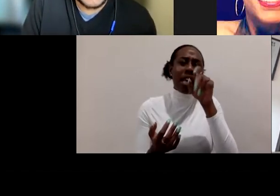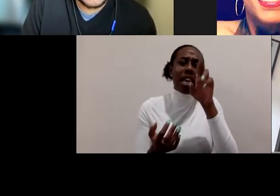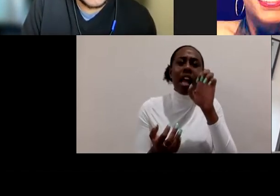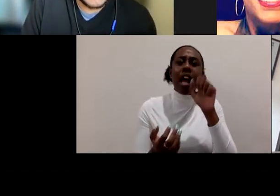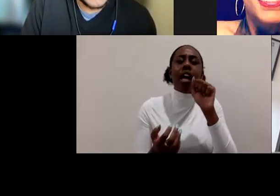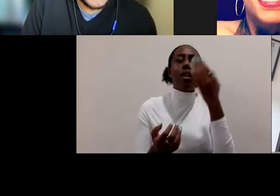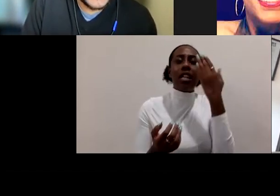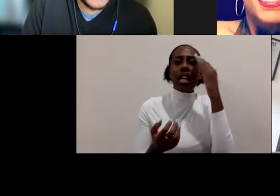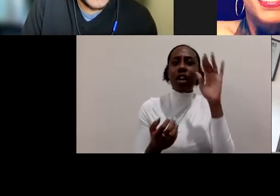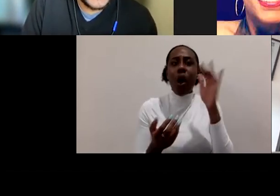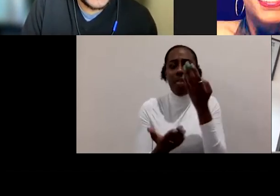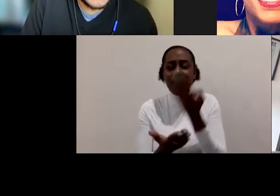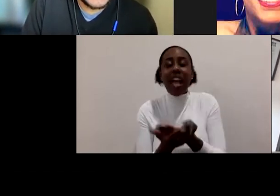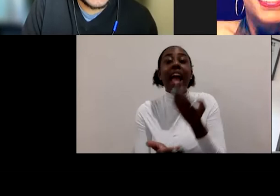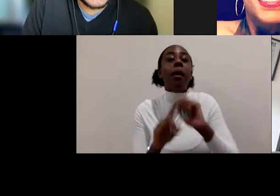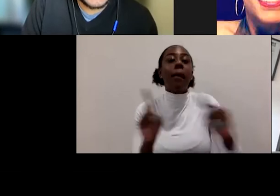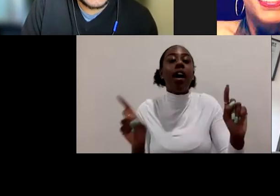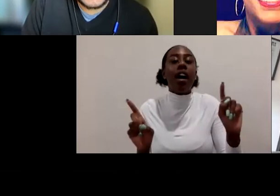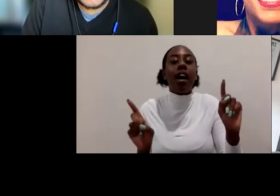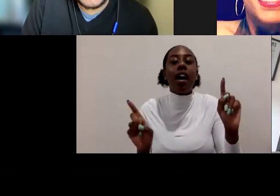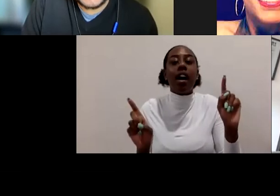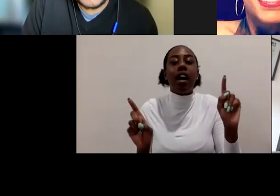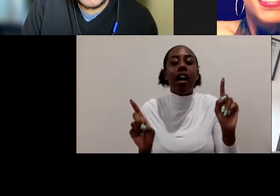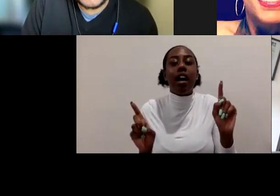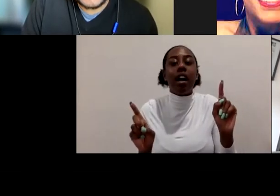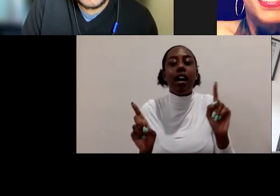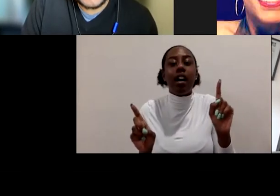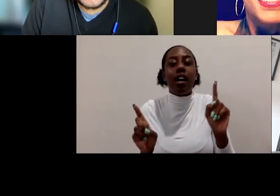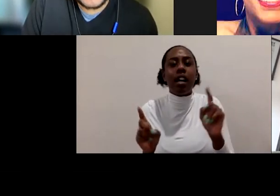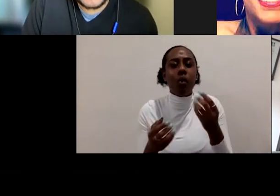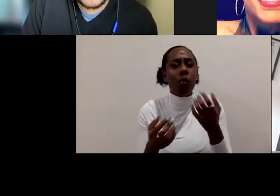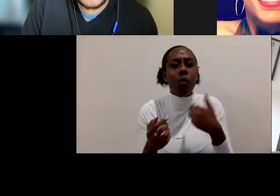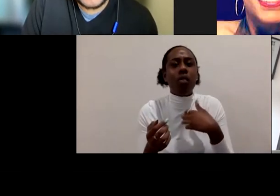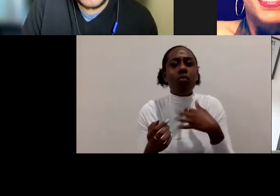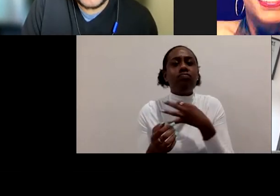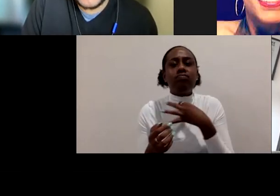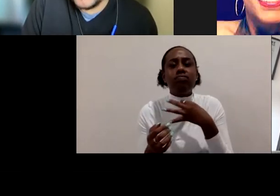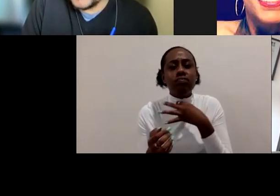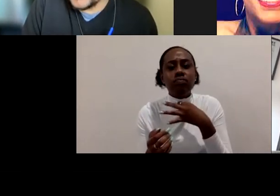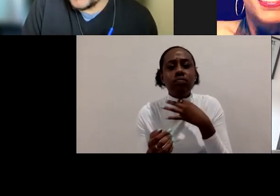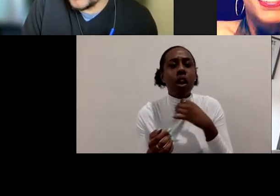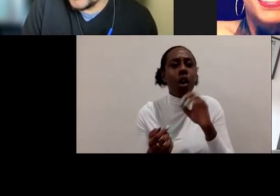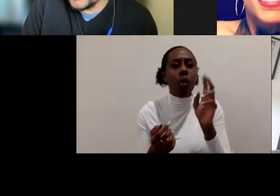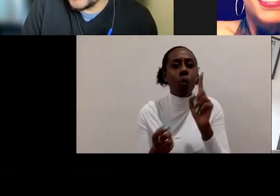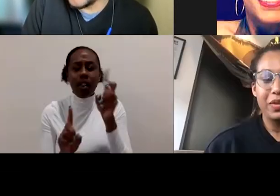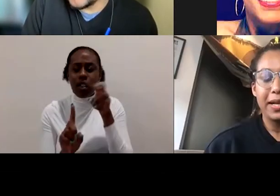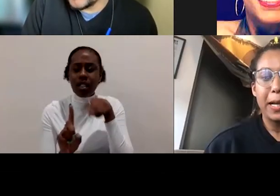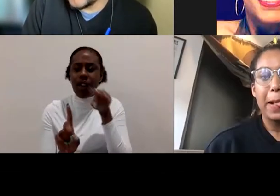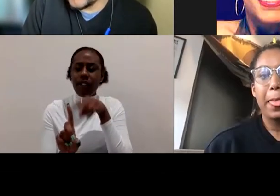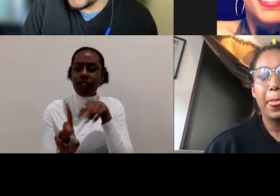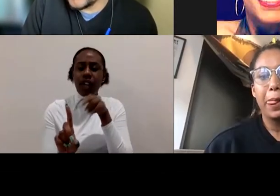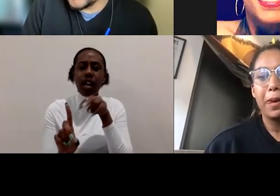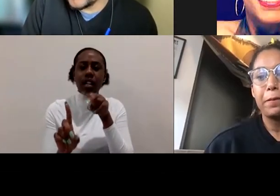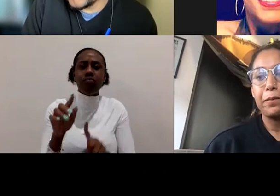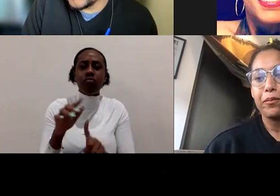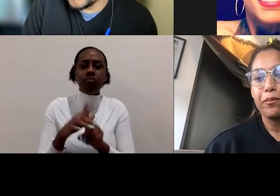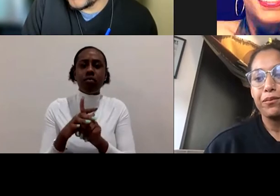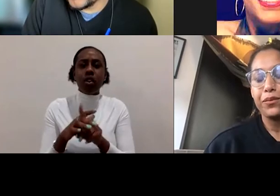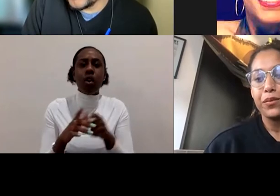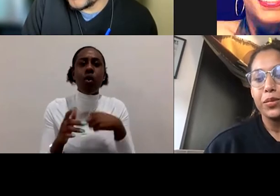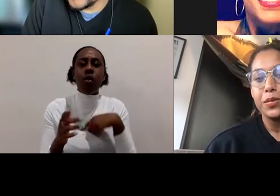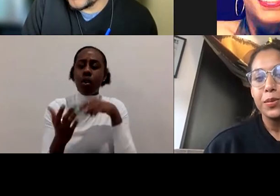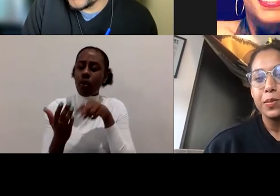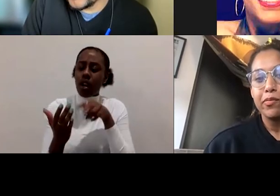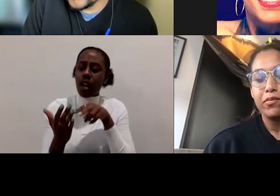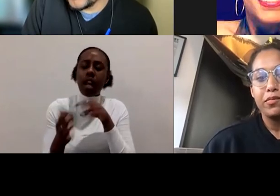many notes. But the thing we were curious about is where the surveillance came in, because we were skimming and it kept mentioning the role